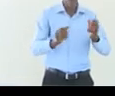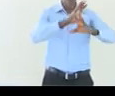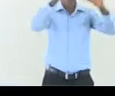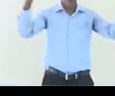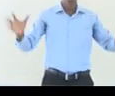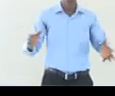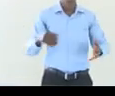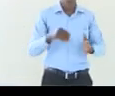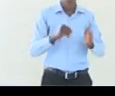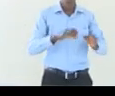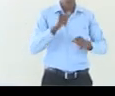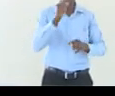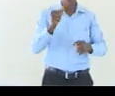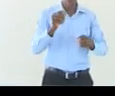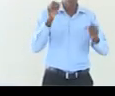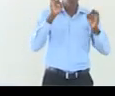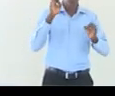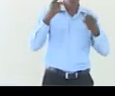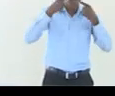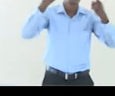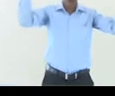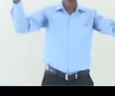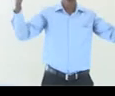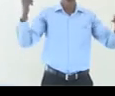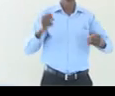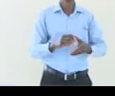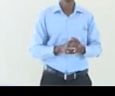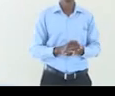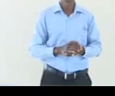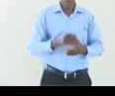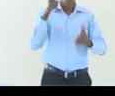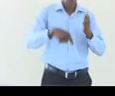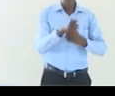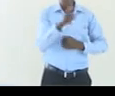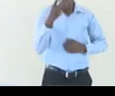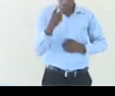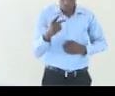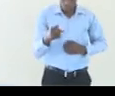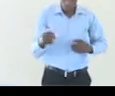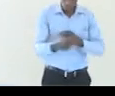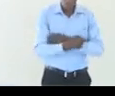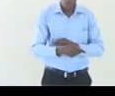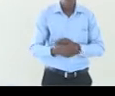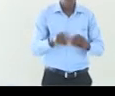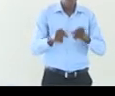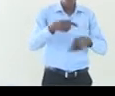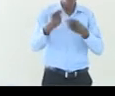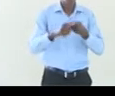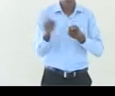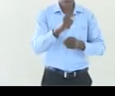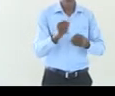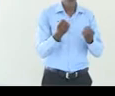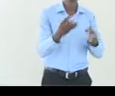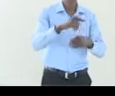didn't preach prosperity and abundance. I mean, what you see these days is that people flock to where everybody is